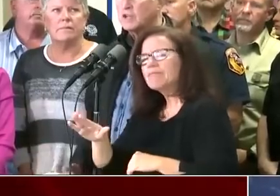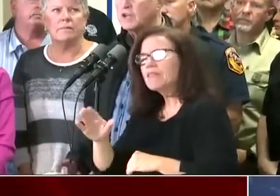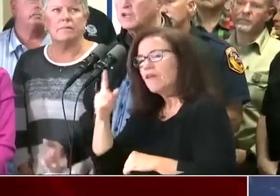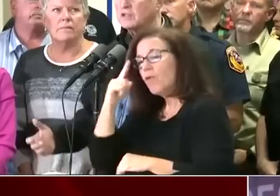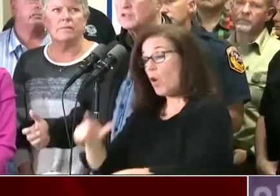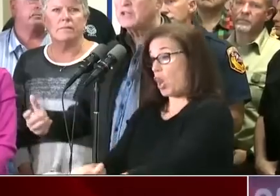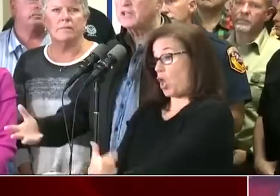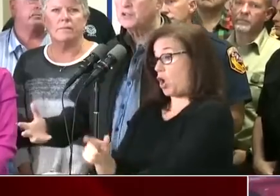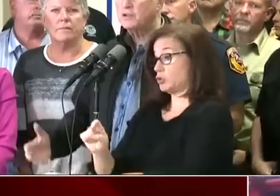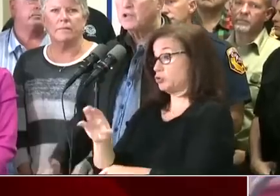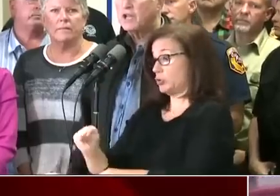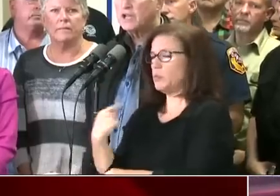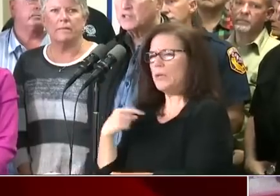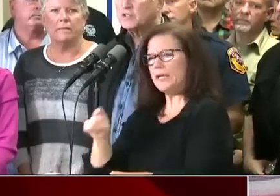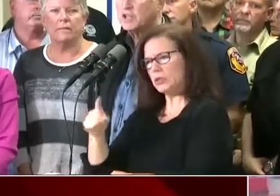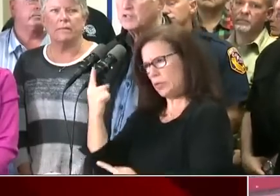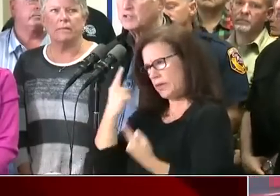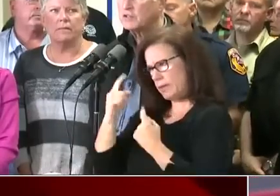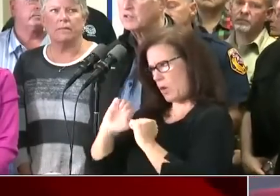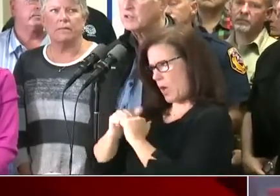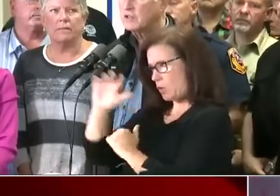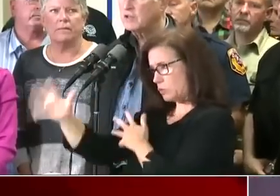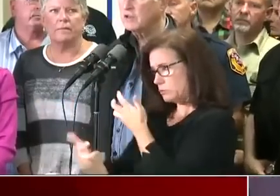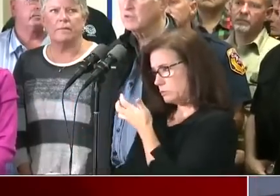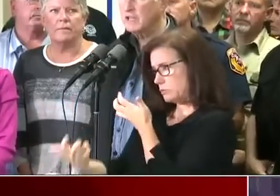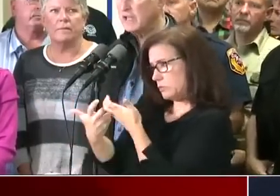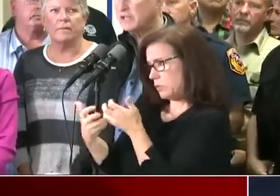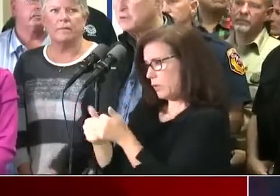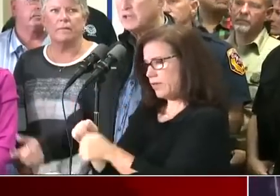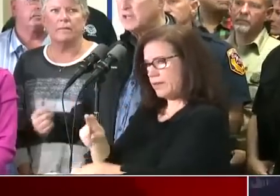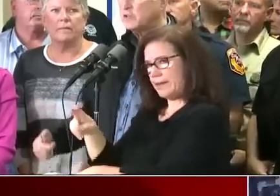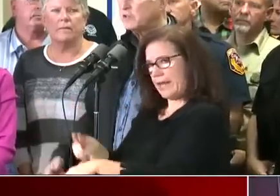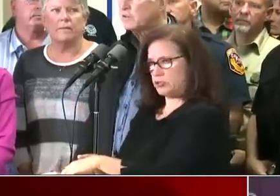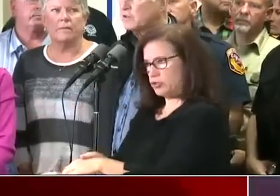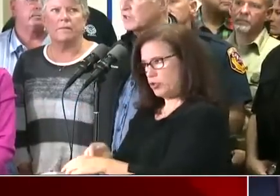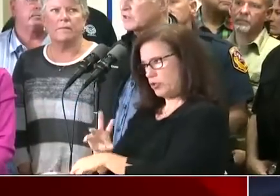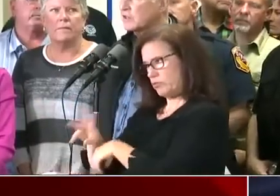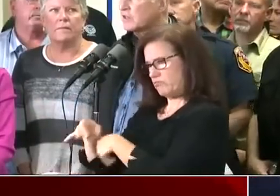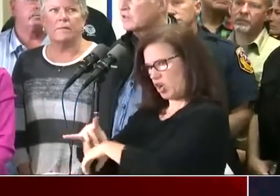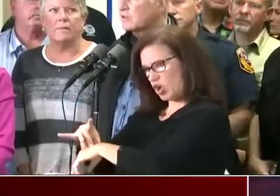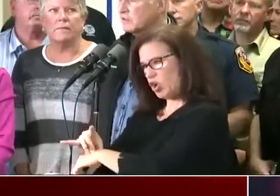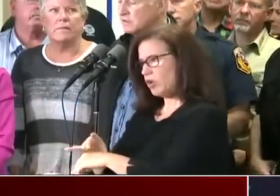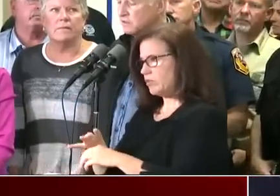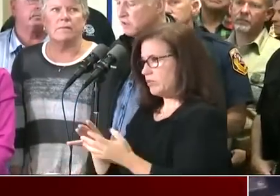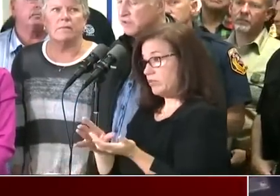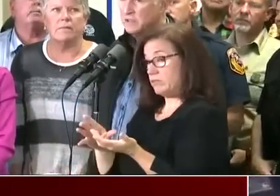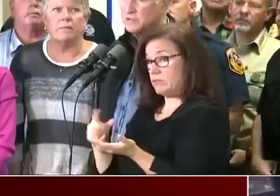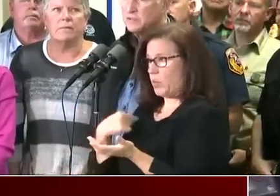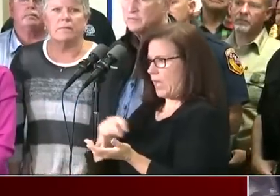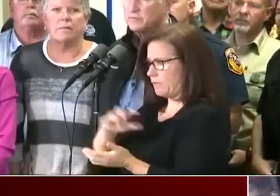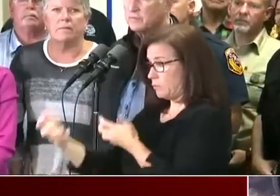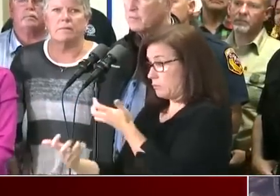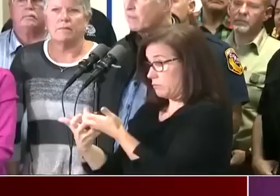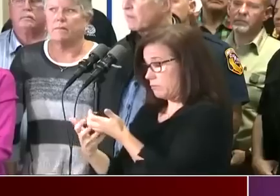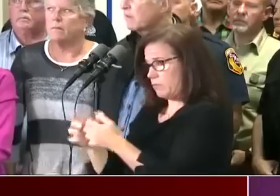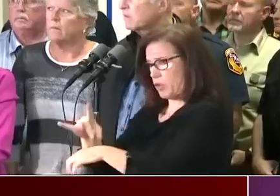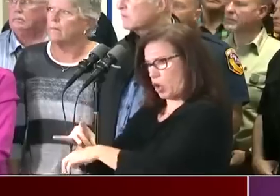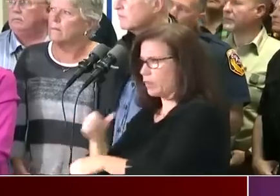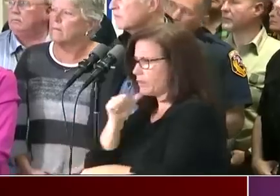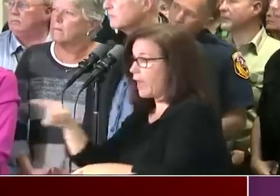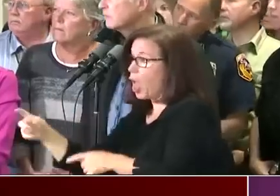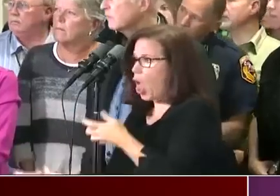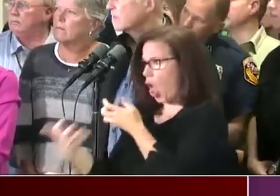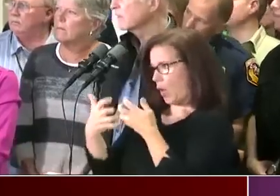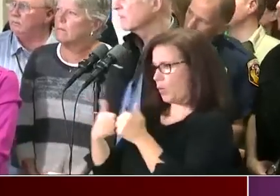ourselves to nature as it changes? We can't expect nature to adjust to our needs. Governor, you talked